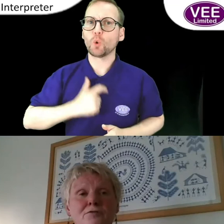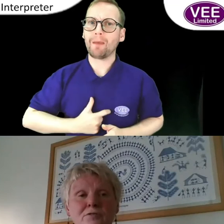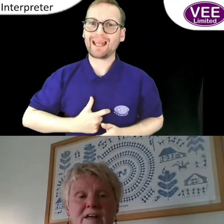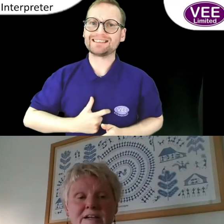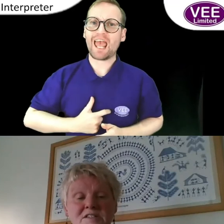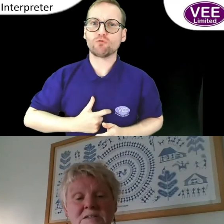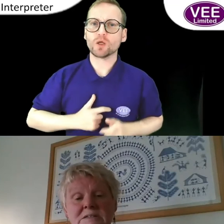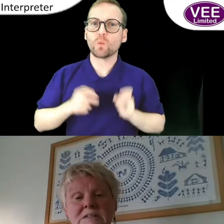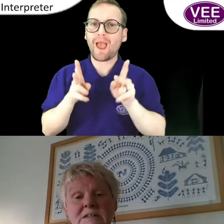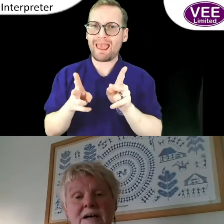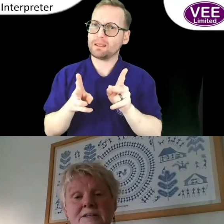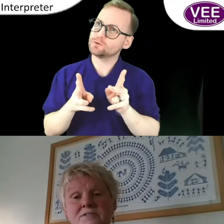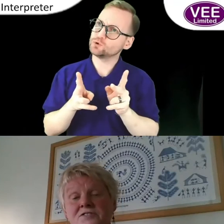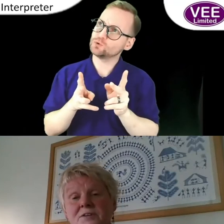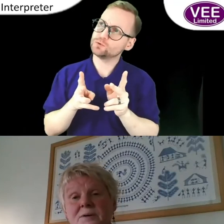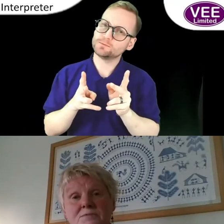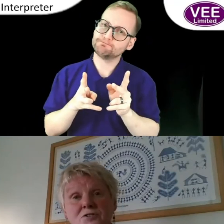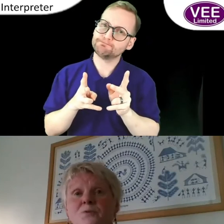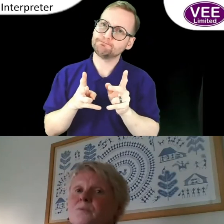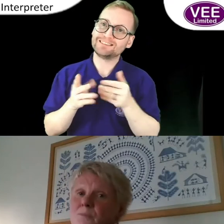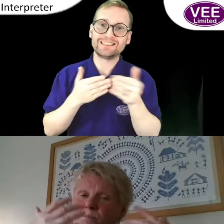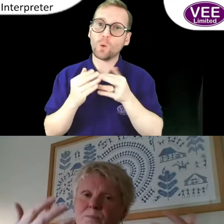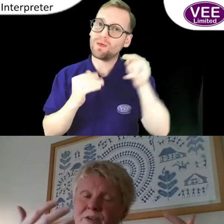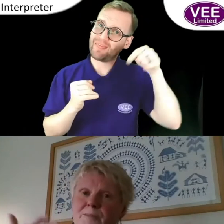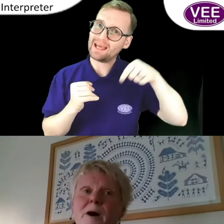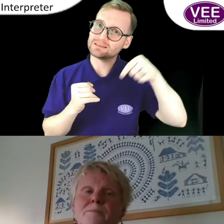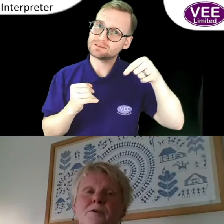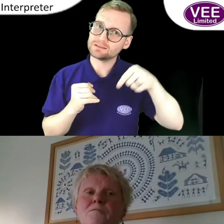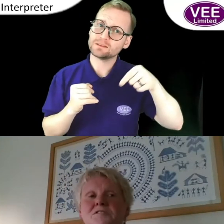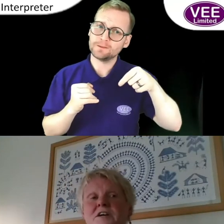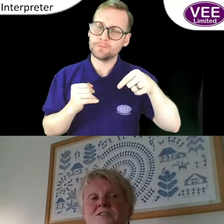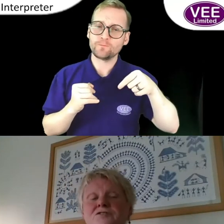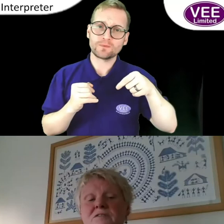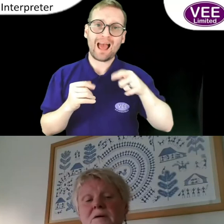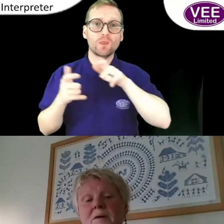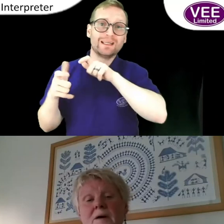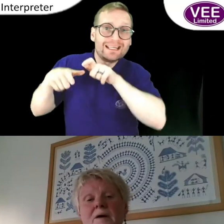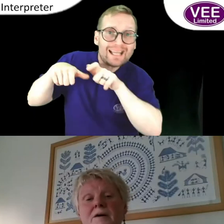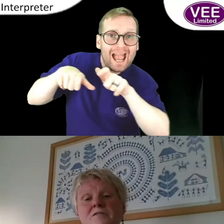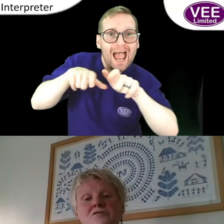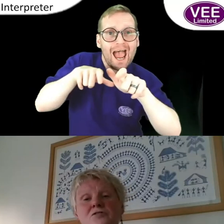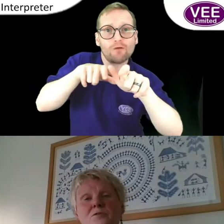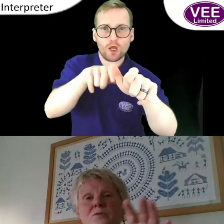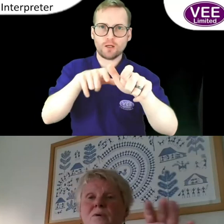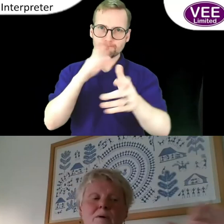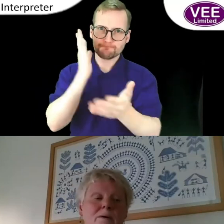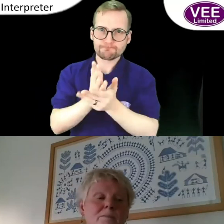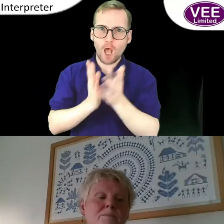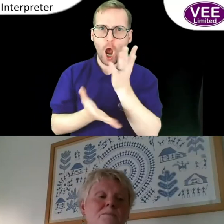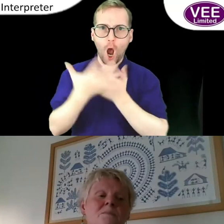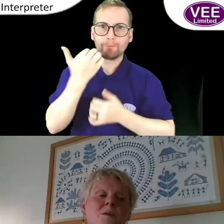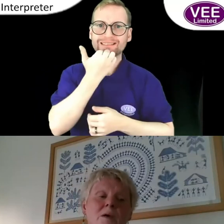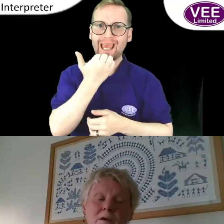get through that and to keep up the conversation to